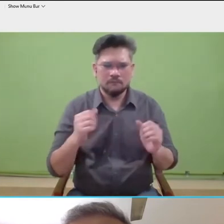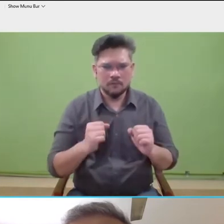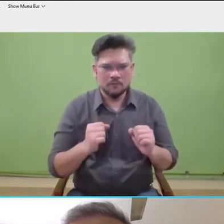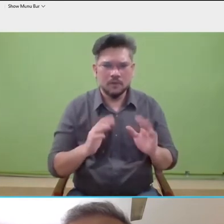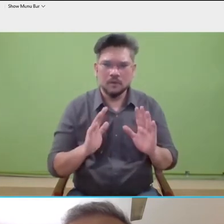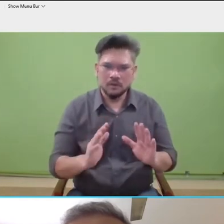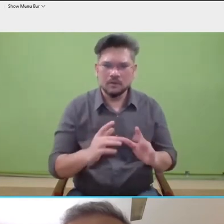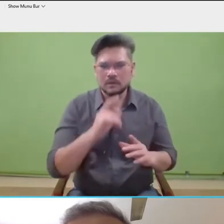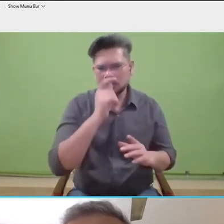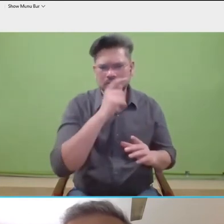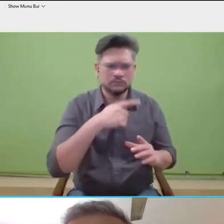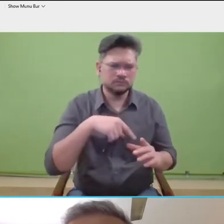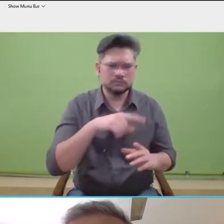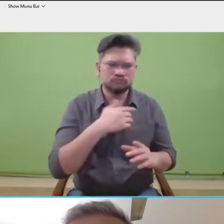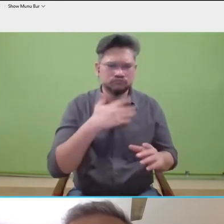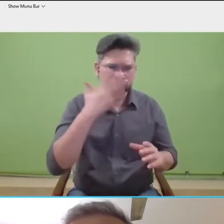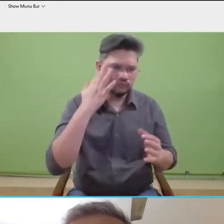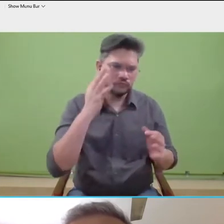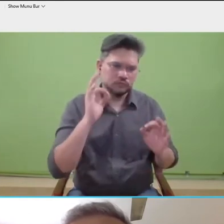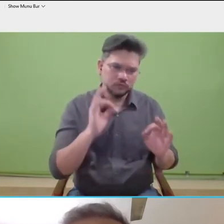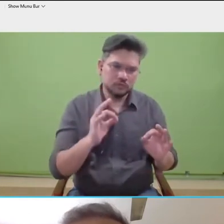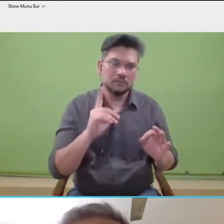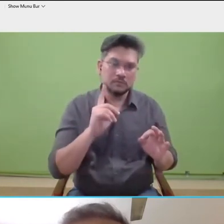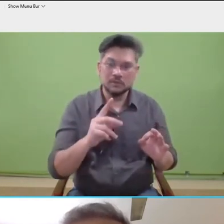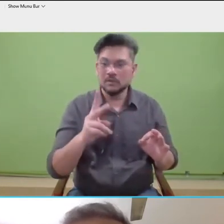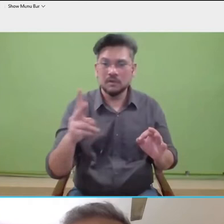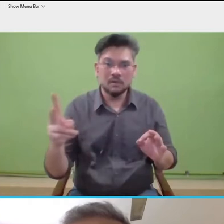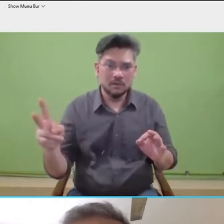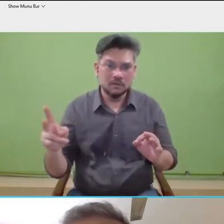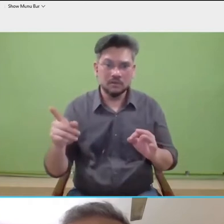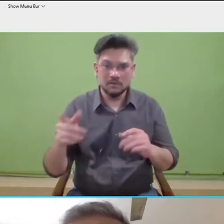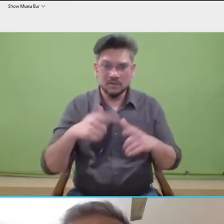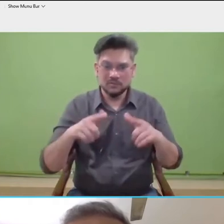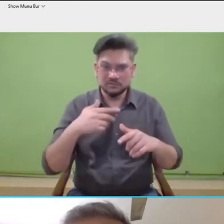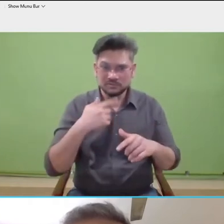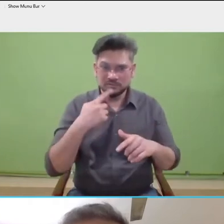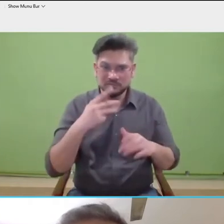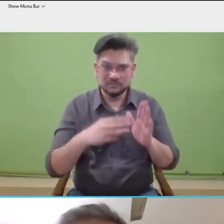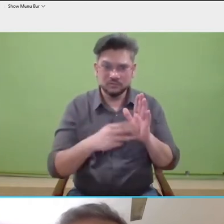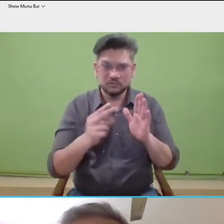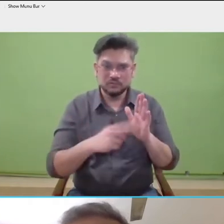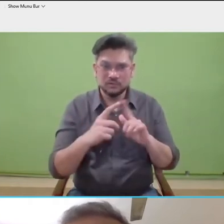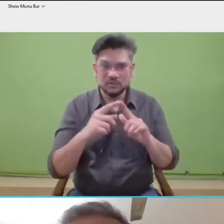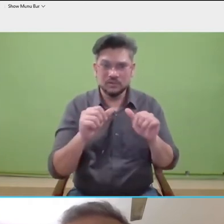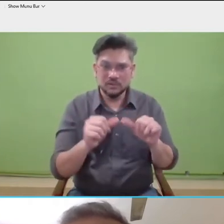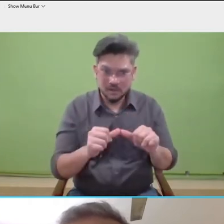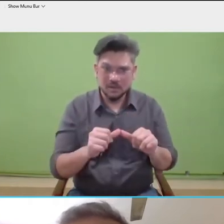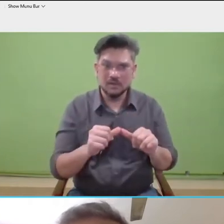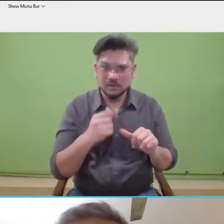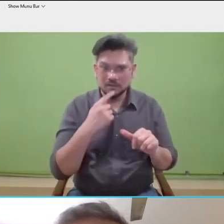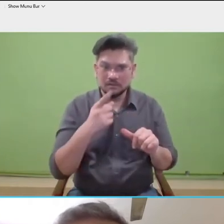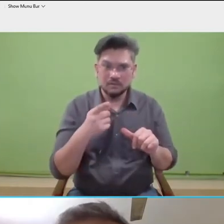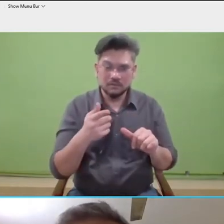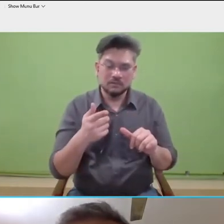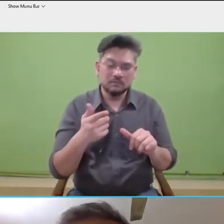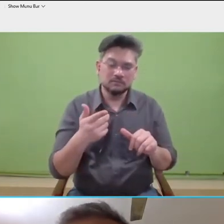these belong to different language families okay so munda is one of the earliest language